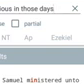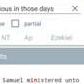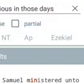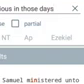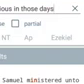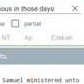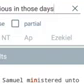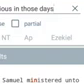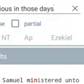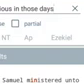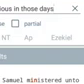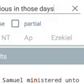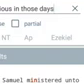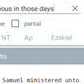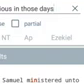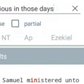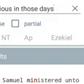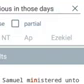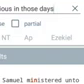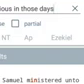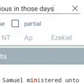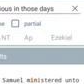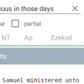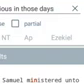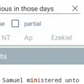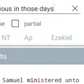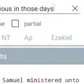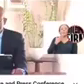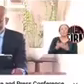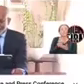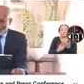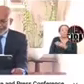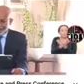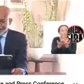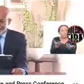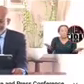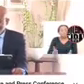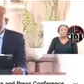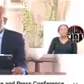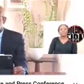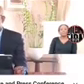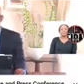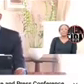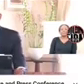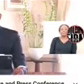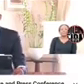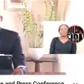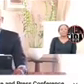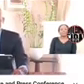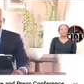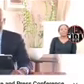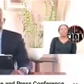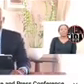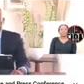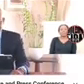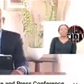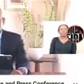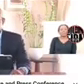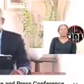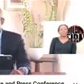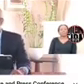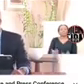And you people, boy, you get learn the hard way. Shalom. Very generously excuse me from the rest of cabinet so